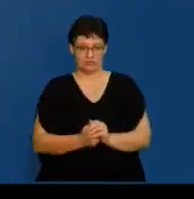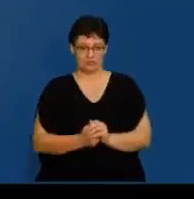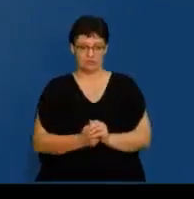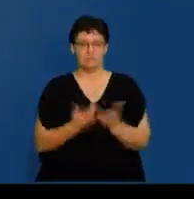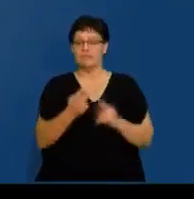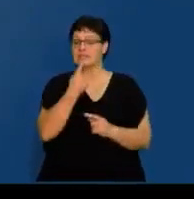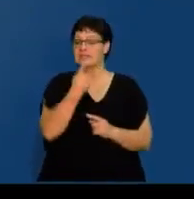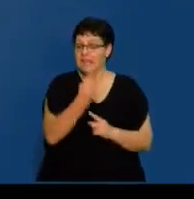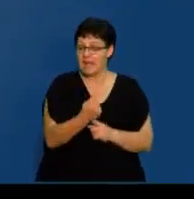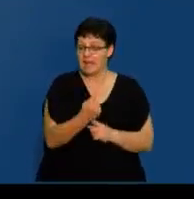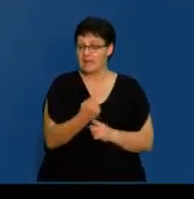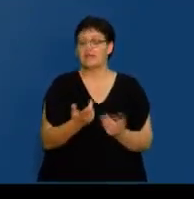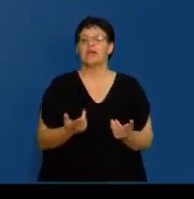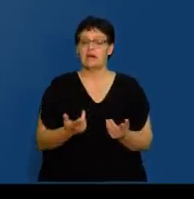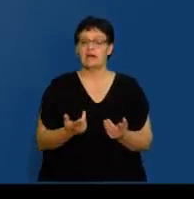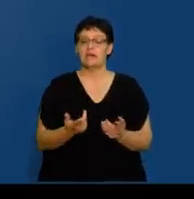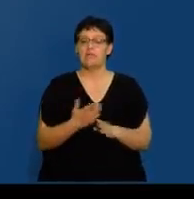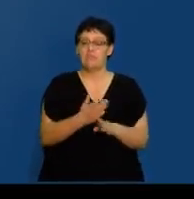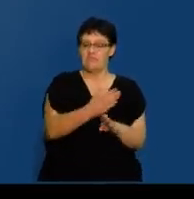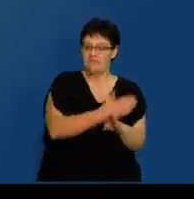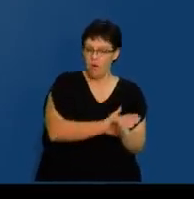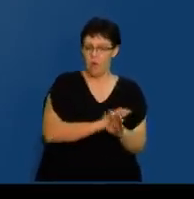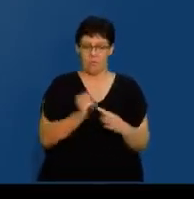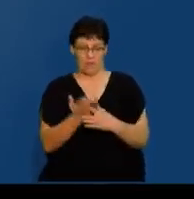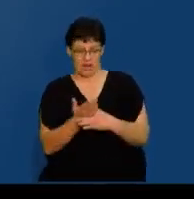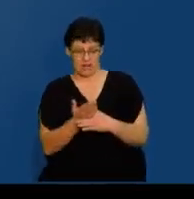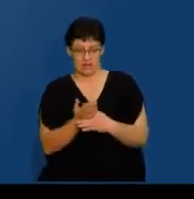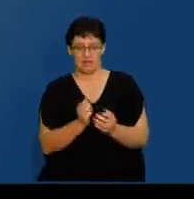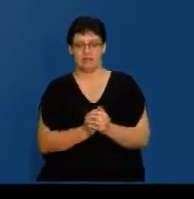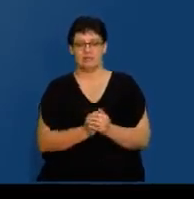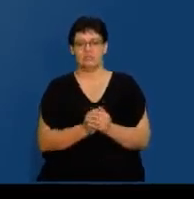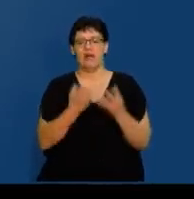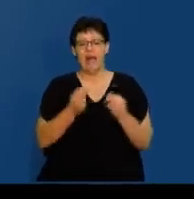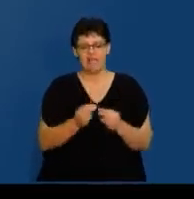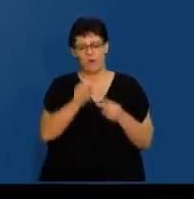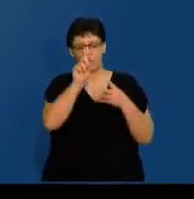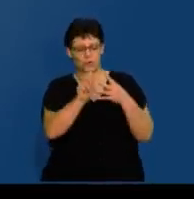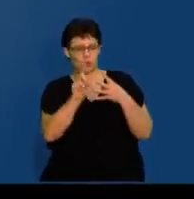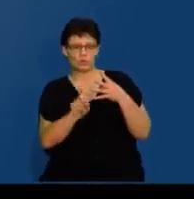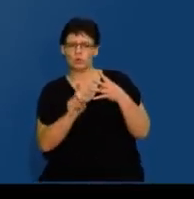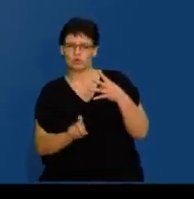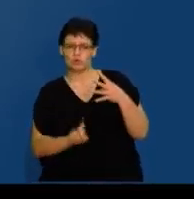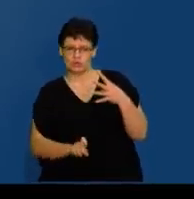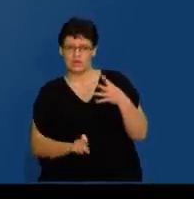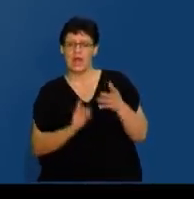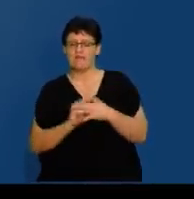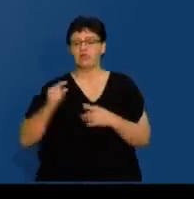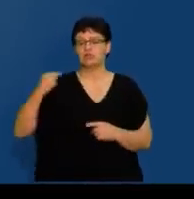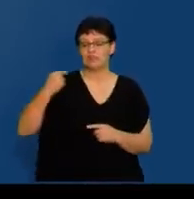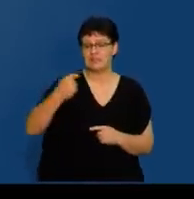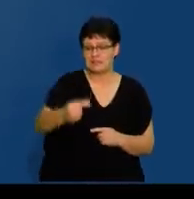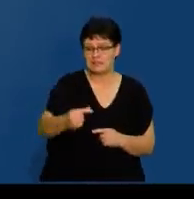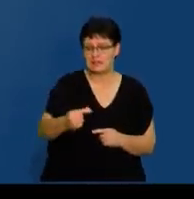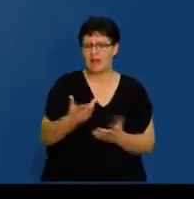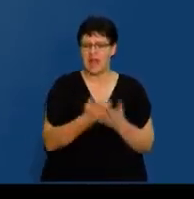I mentioned before we got into the break, that there are questions that we call in genetics that